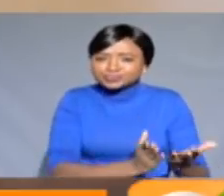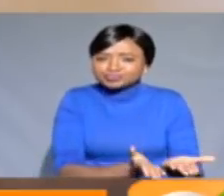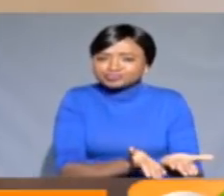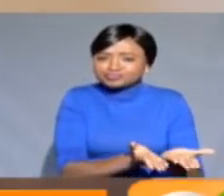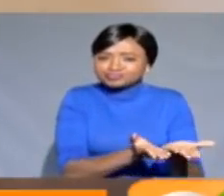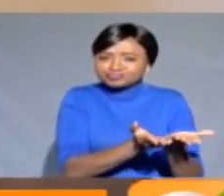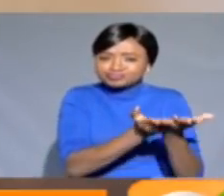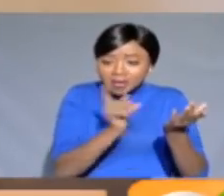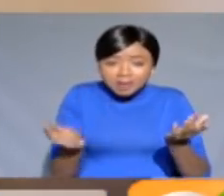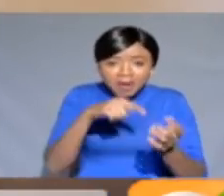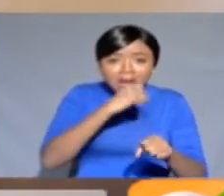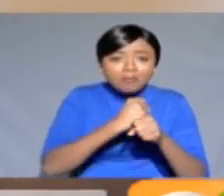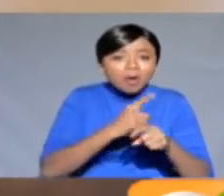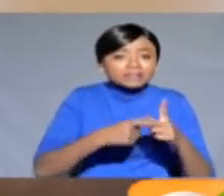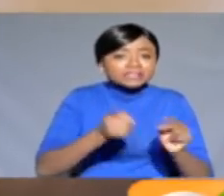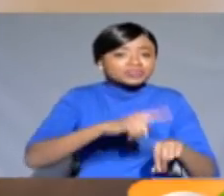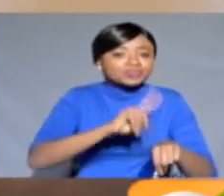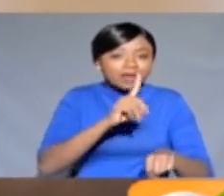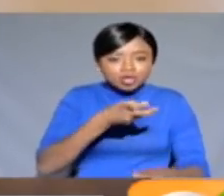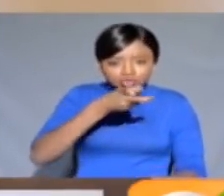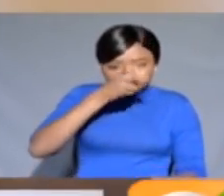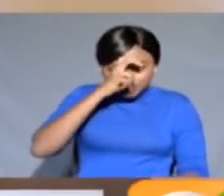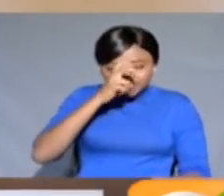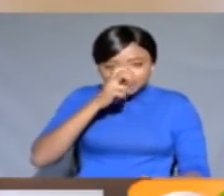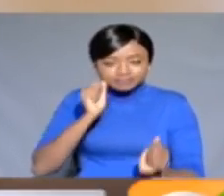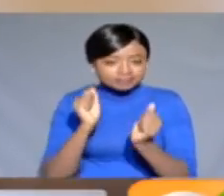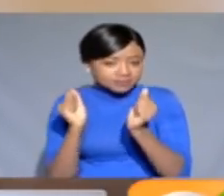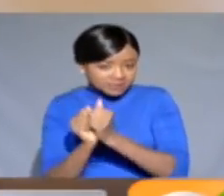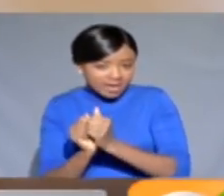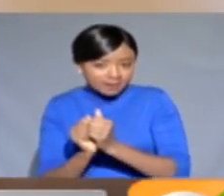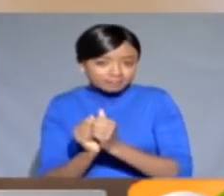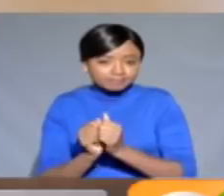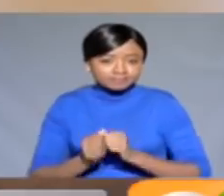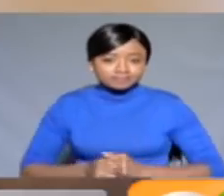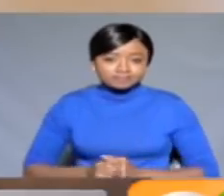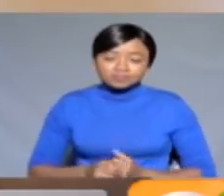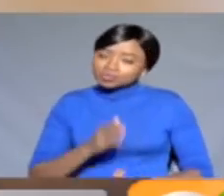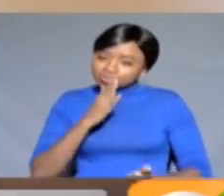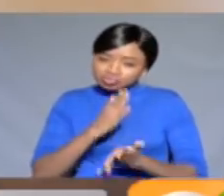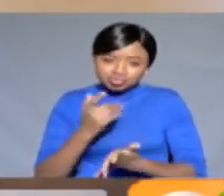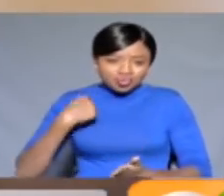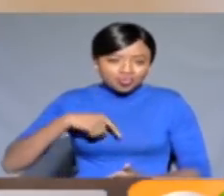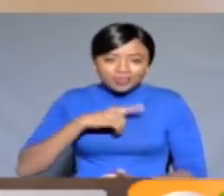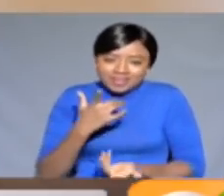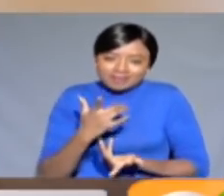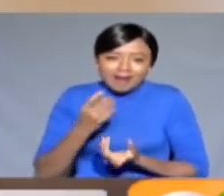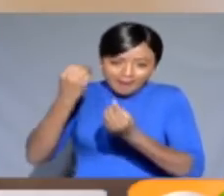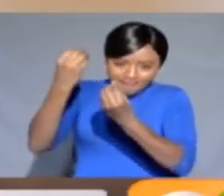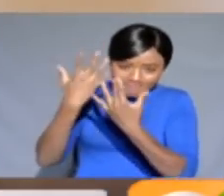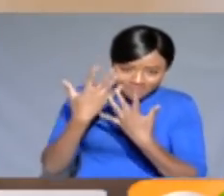in 2010 and took over from me. I think we have been very fortunate and lucky